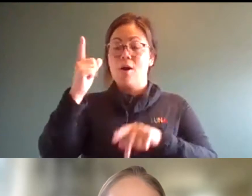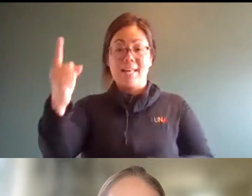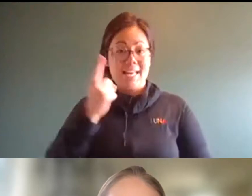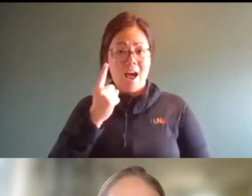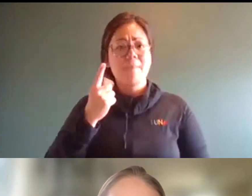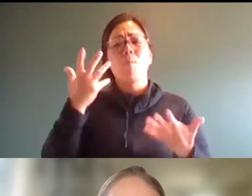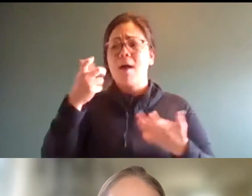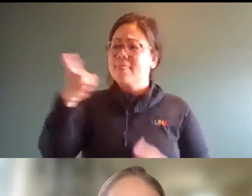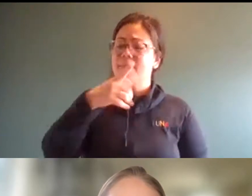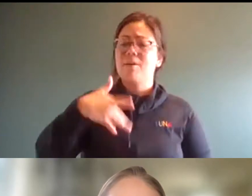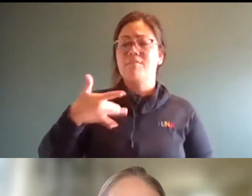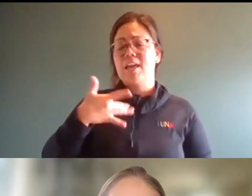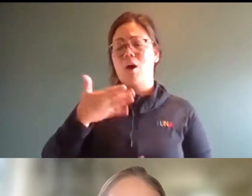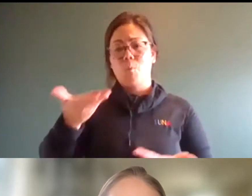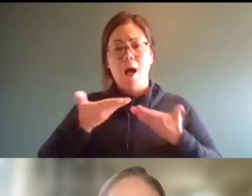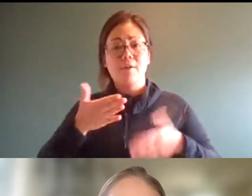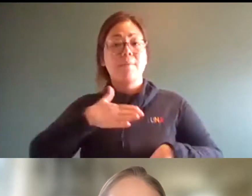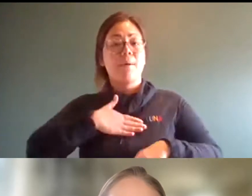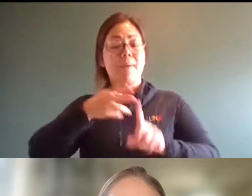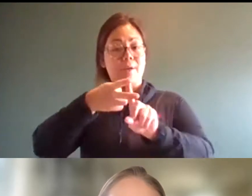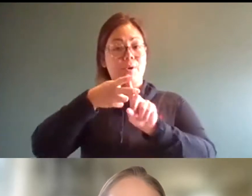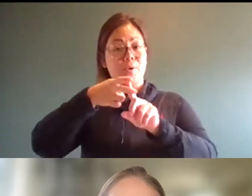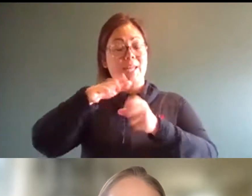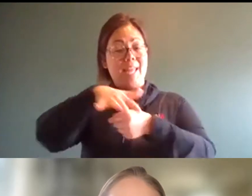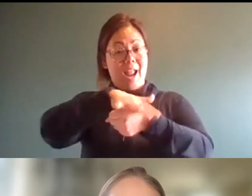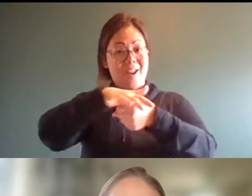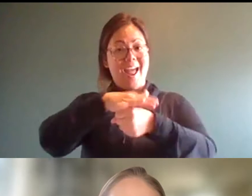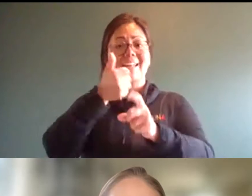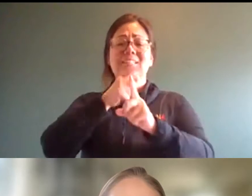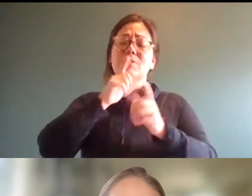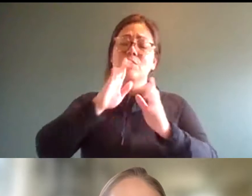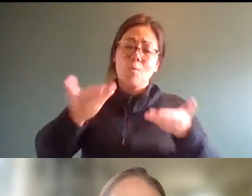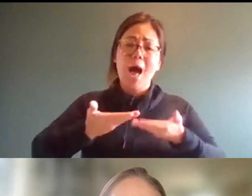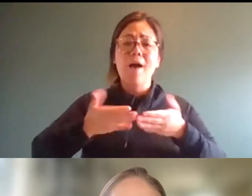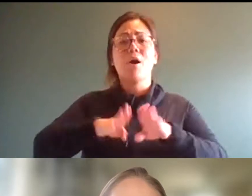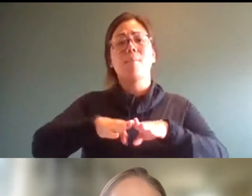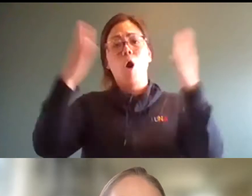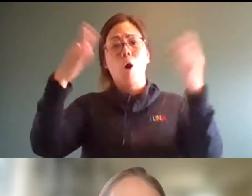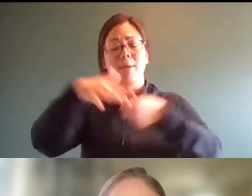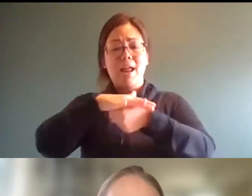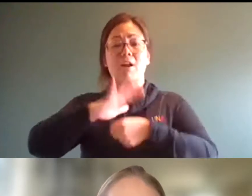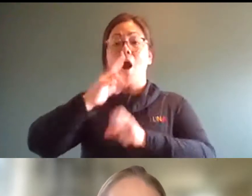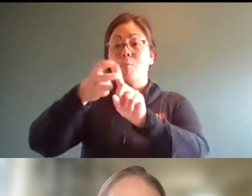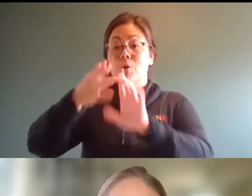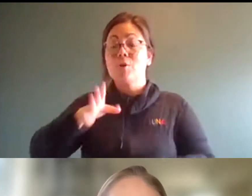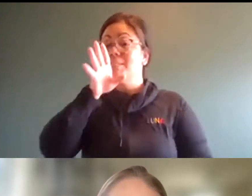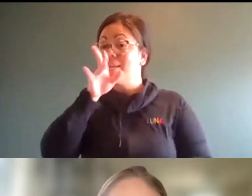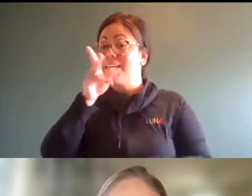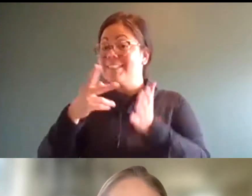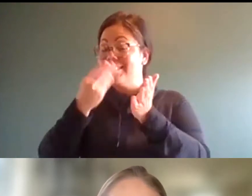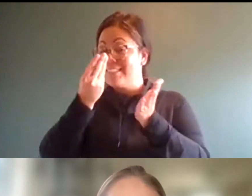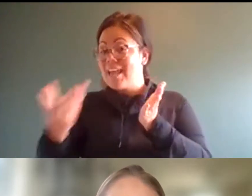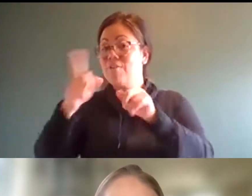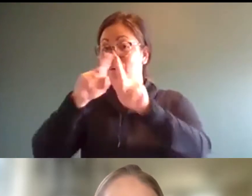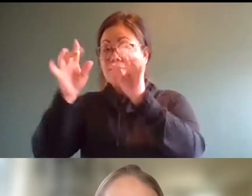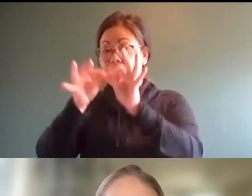So, my recruiting area is a nice, welcome, open area. My recruiters speak several languages. And also, if we need to